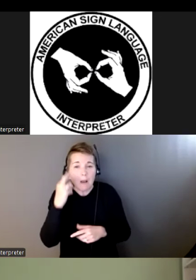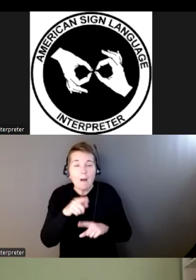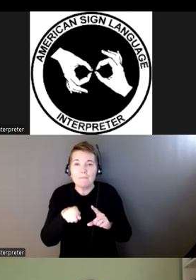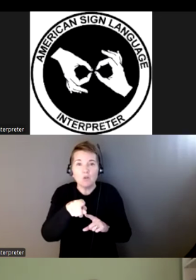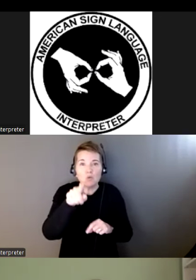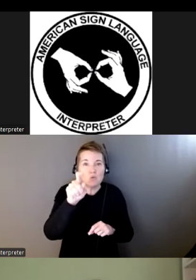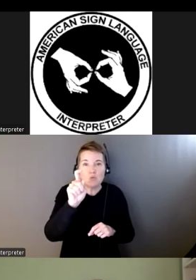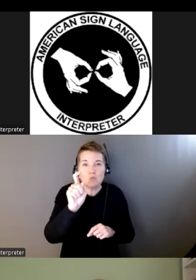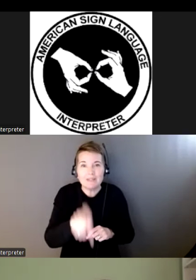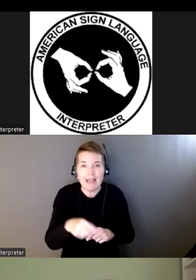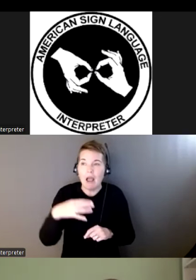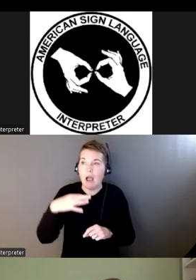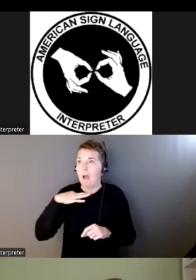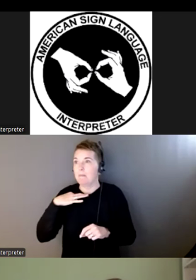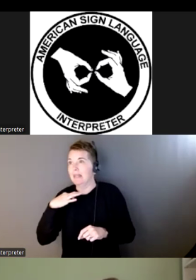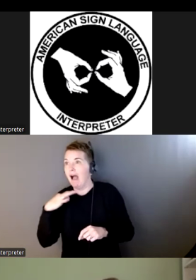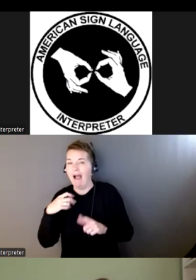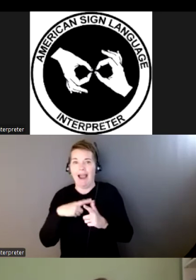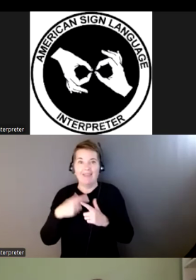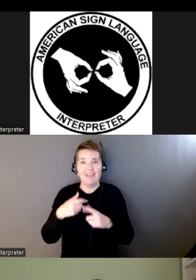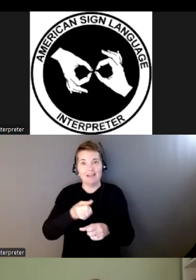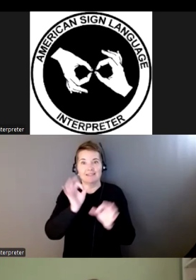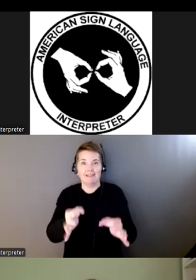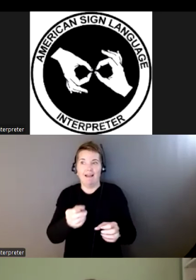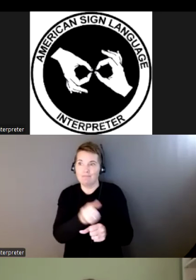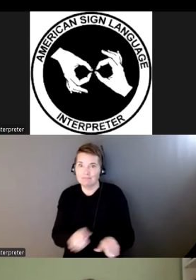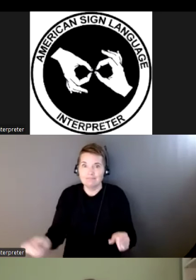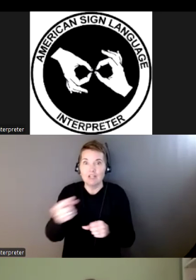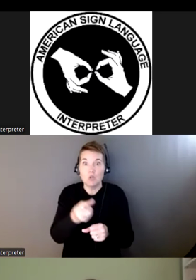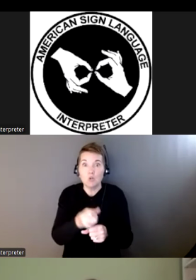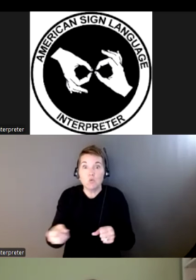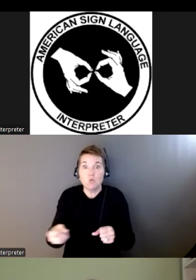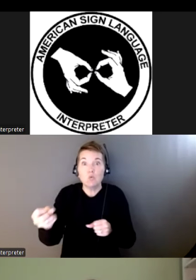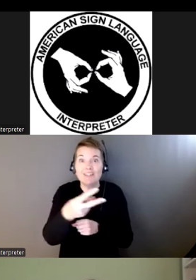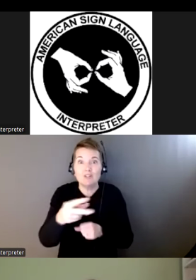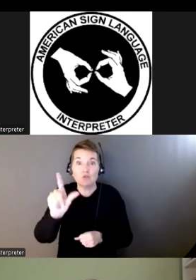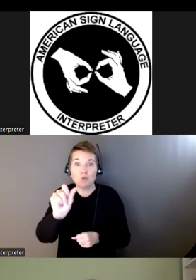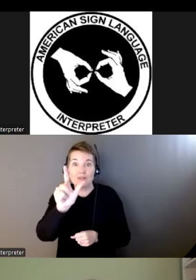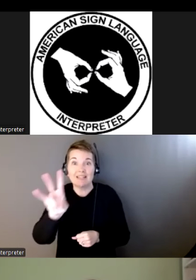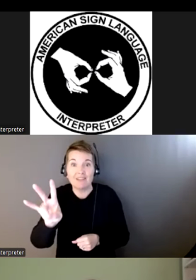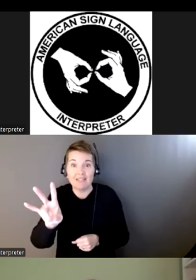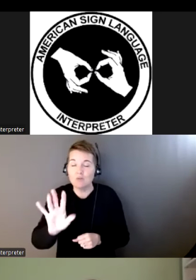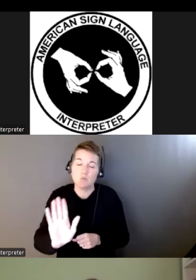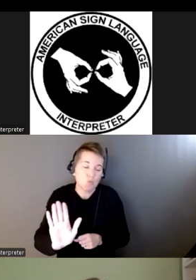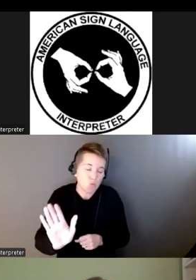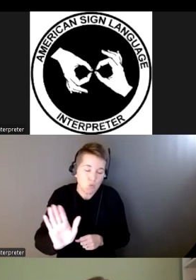in 2027 or do something sooner. It's a very specific, not for place, but